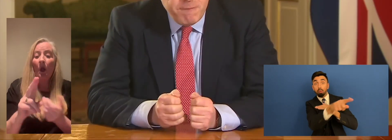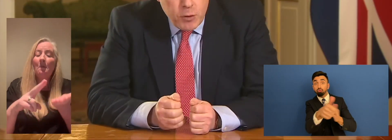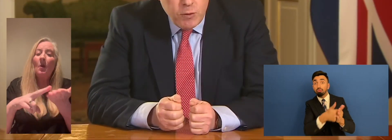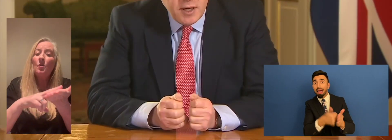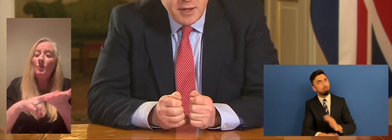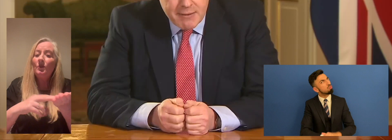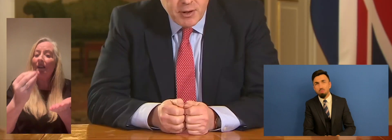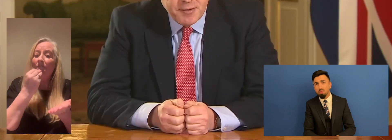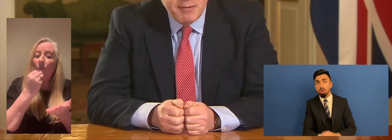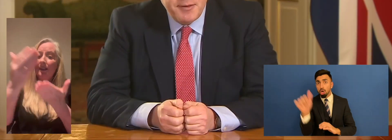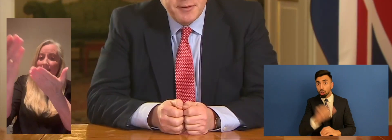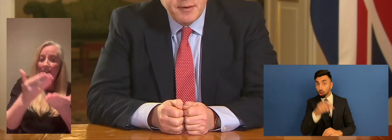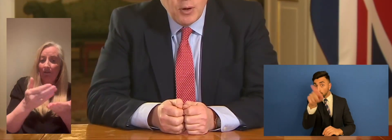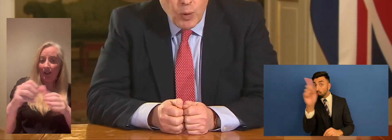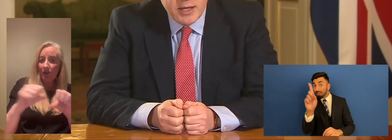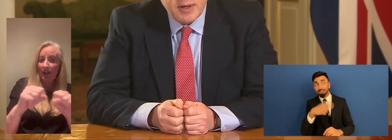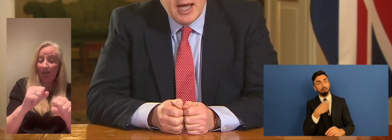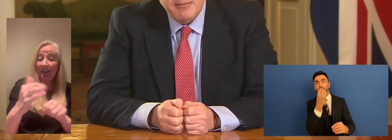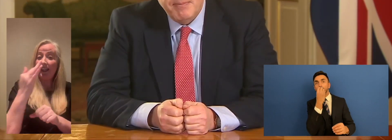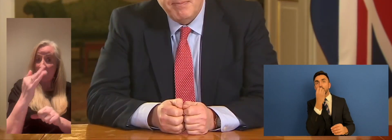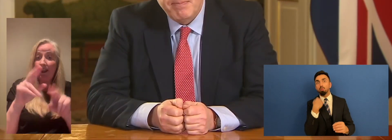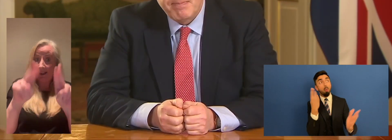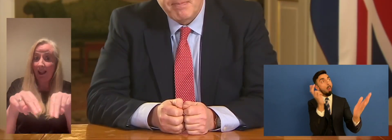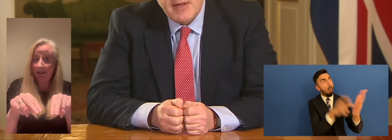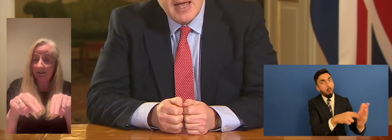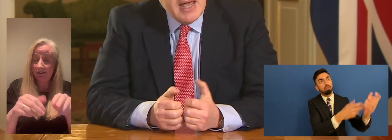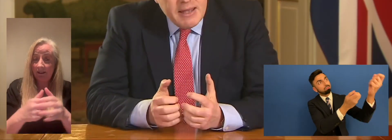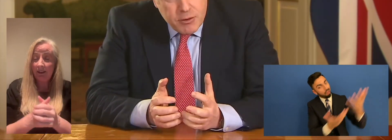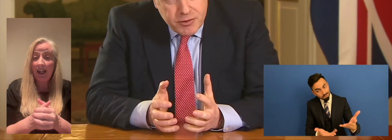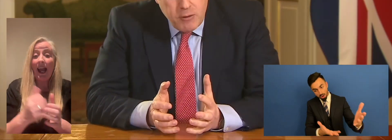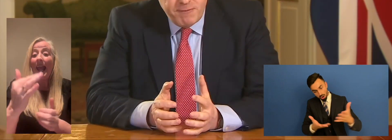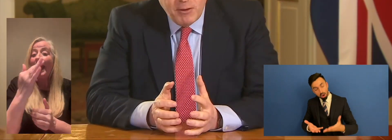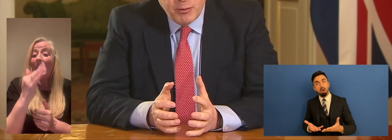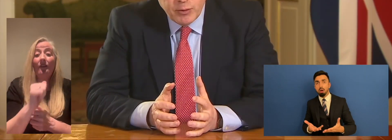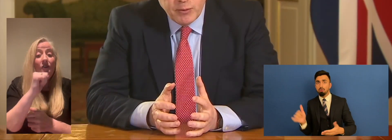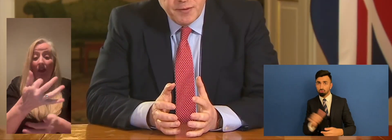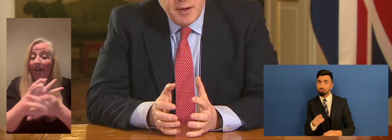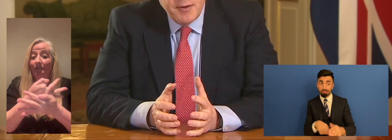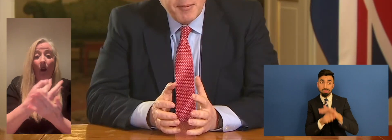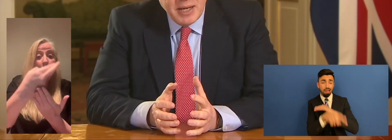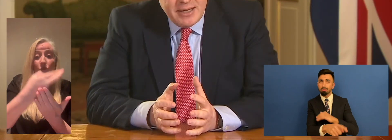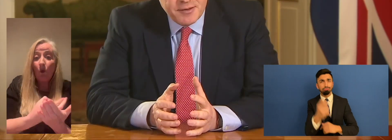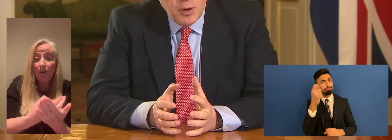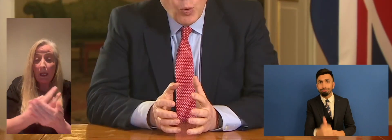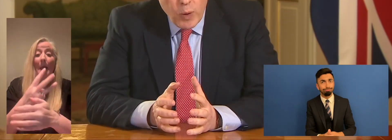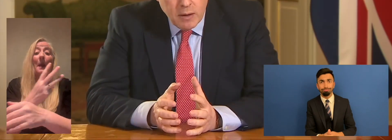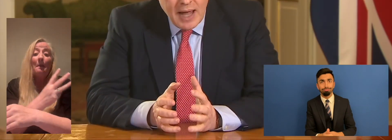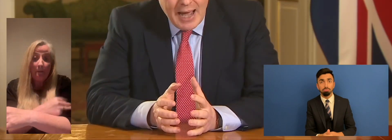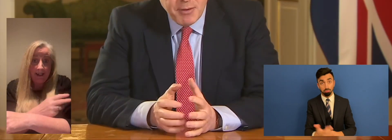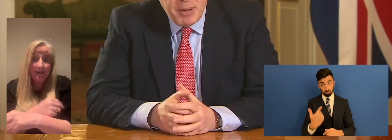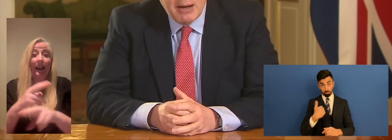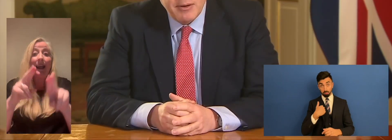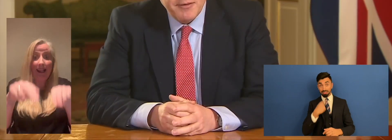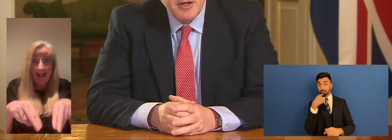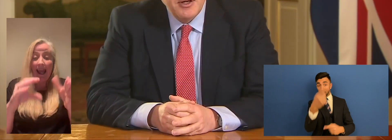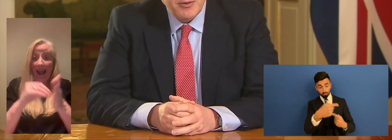use food delivery services where you can. If you don't follow the rules, the police will